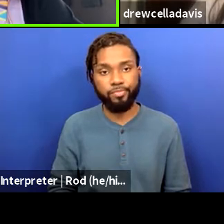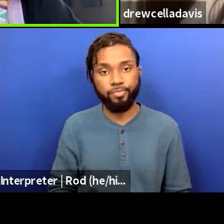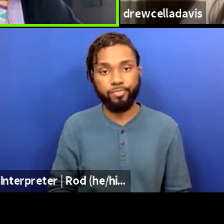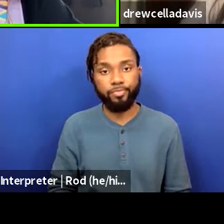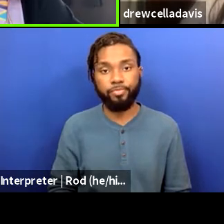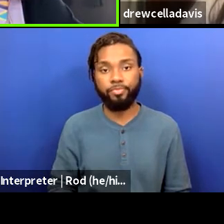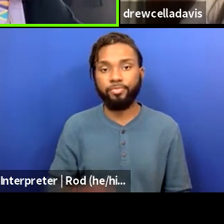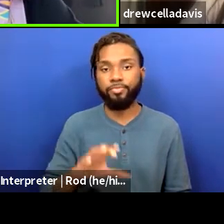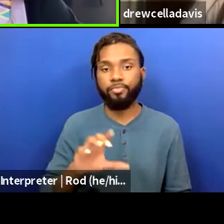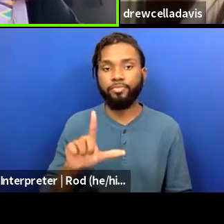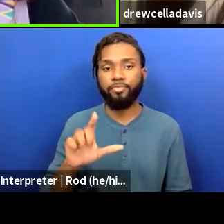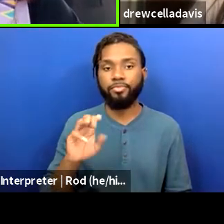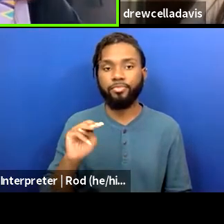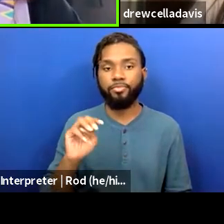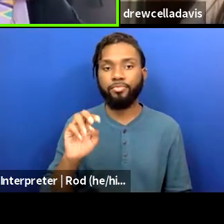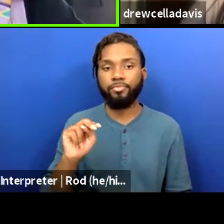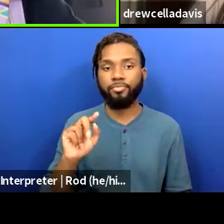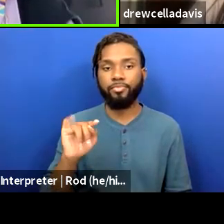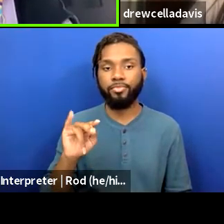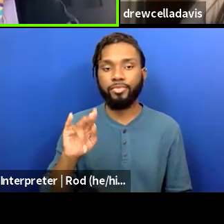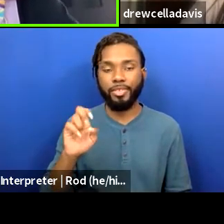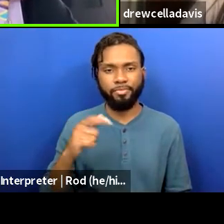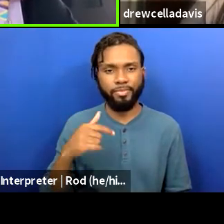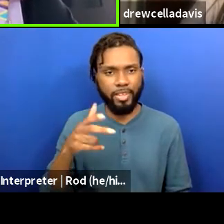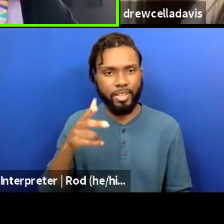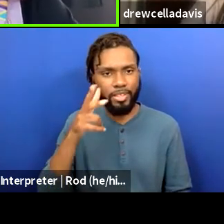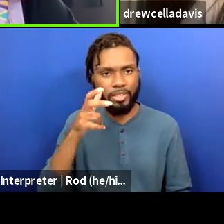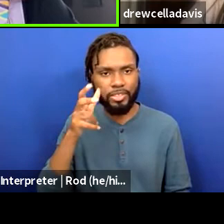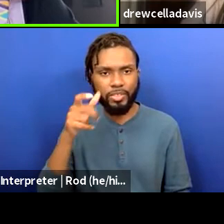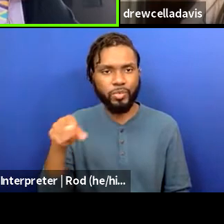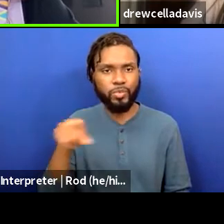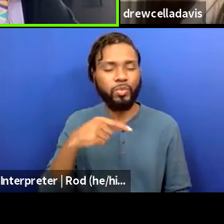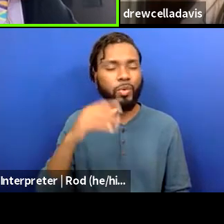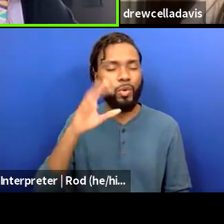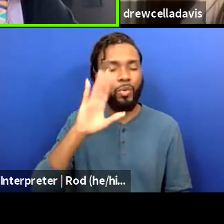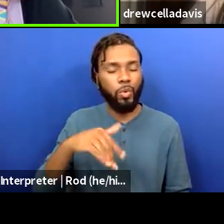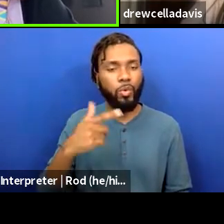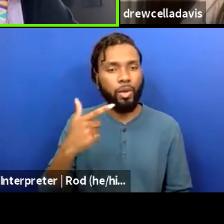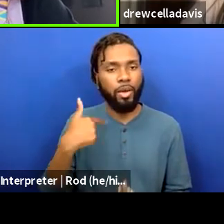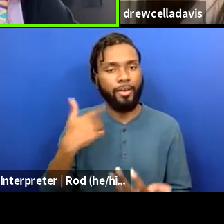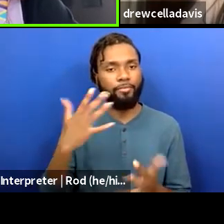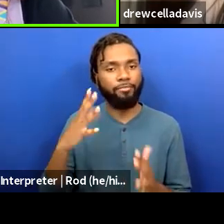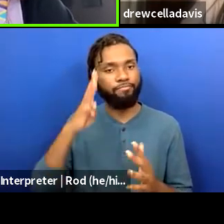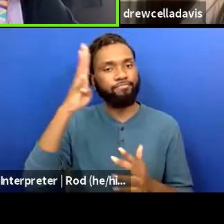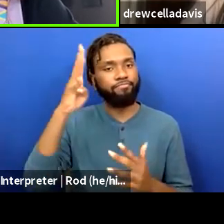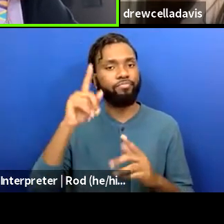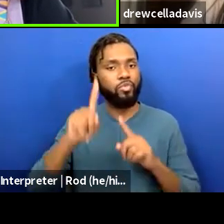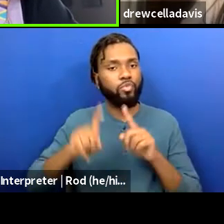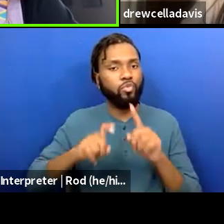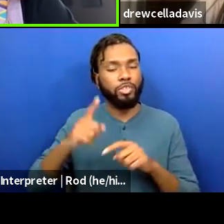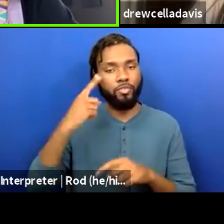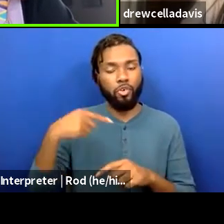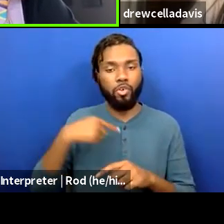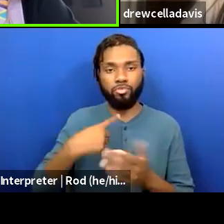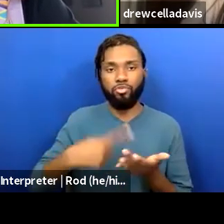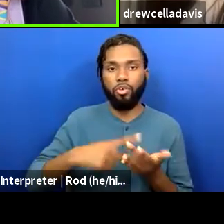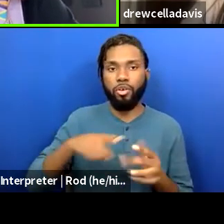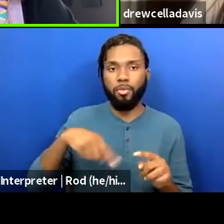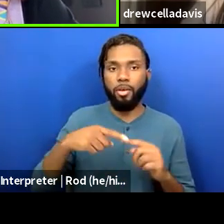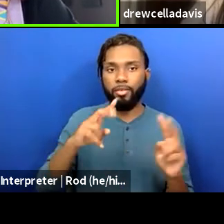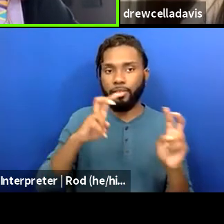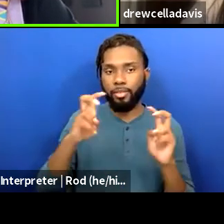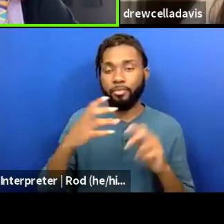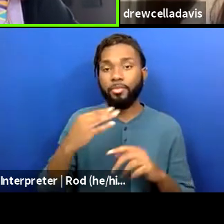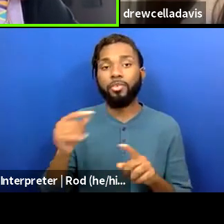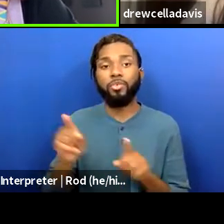Listening to all of you, I know I had, you know, set up questions to really think about the theme, but also